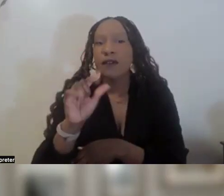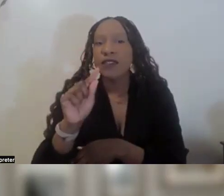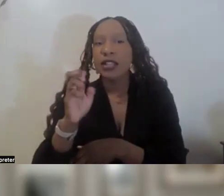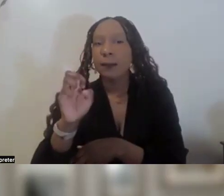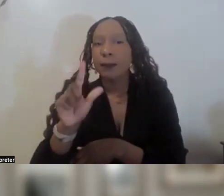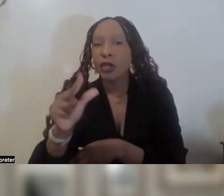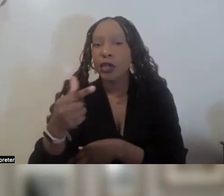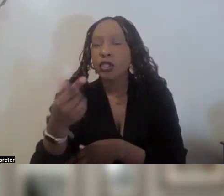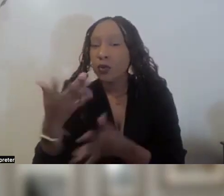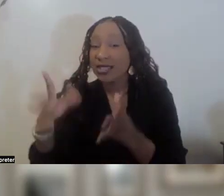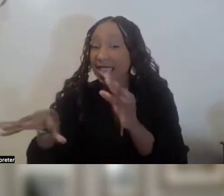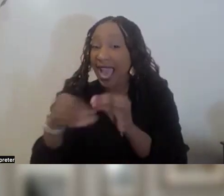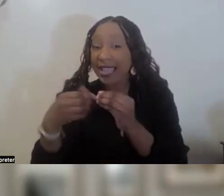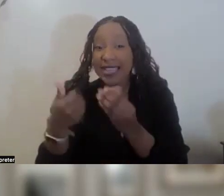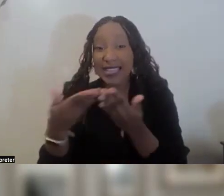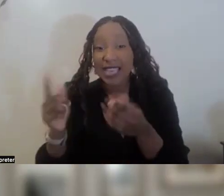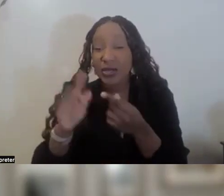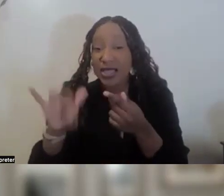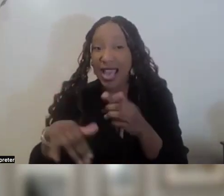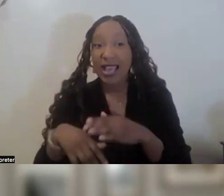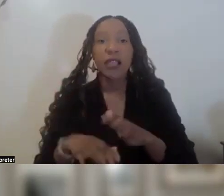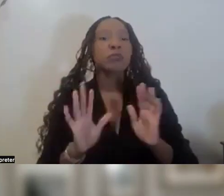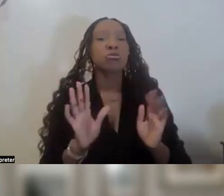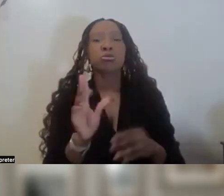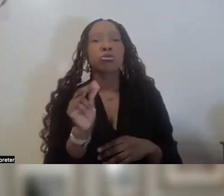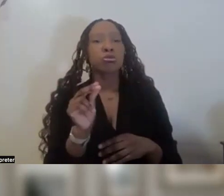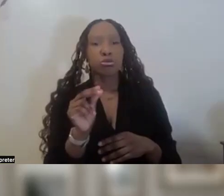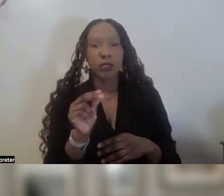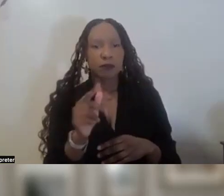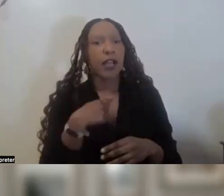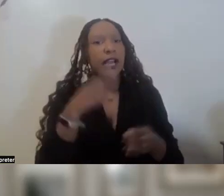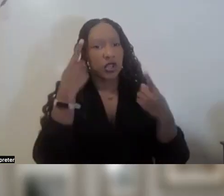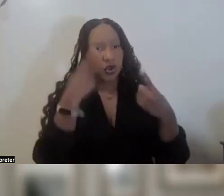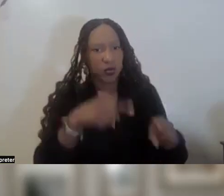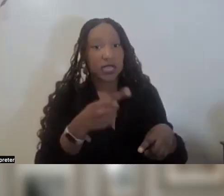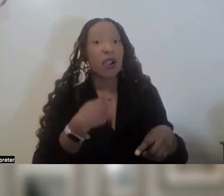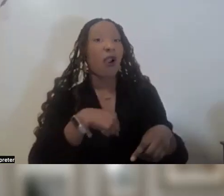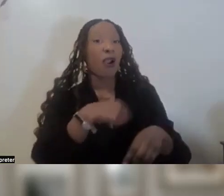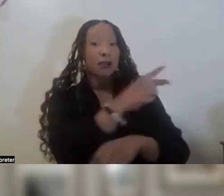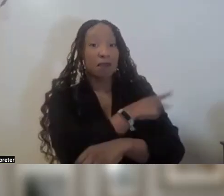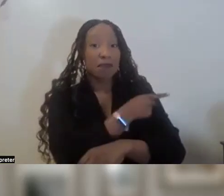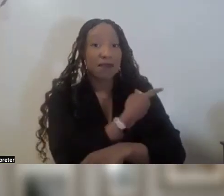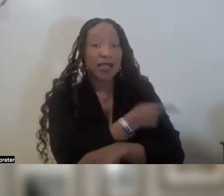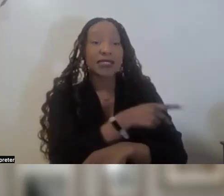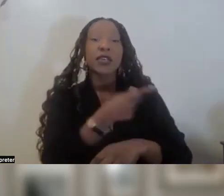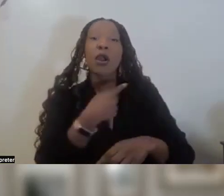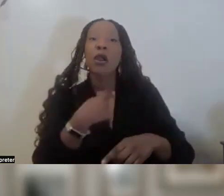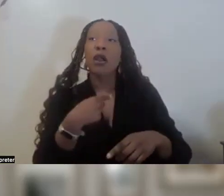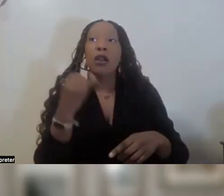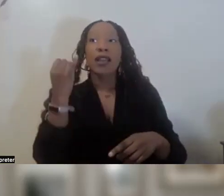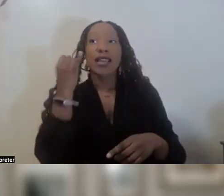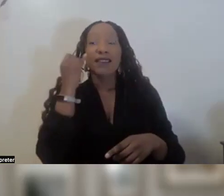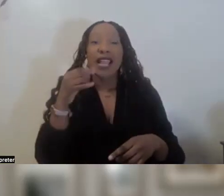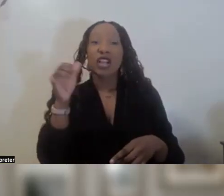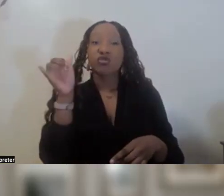that. No, I would echo that. Our patients, we don't, if they're intoxicated,